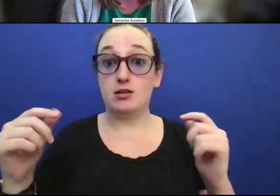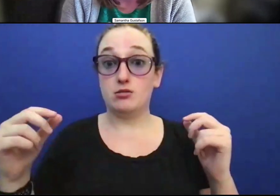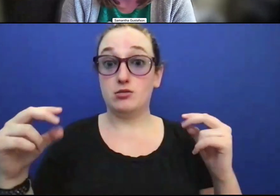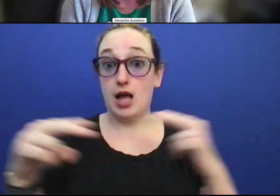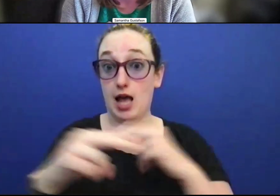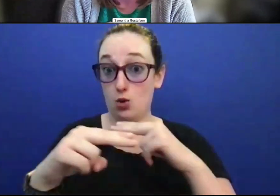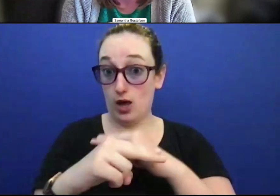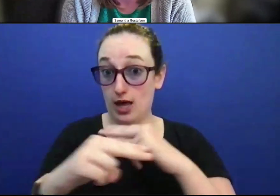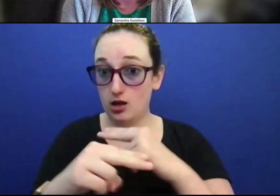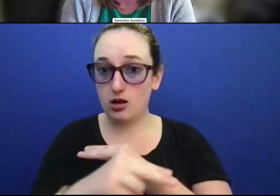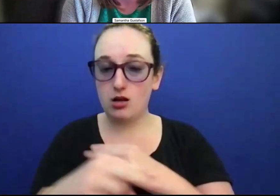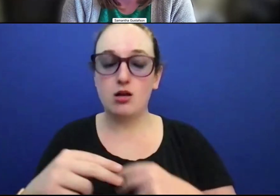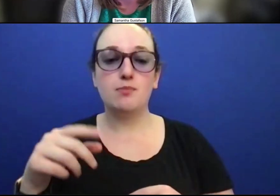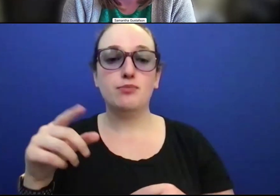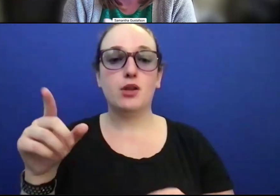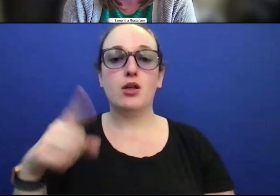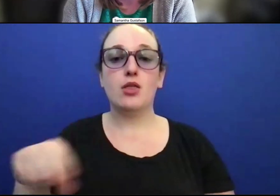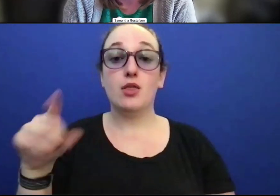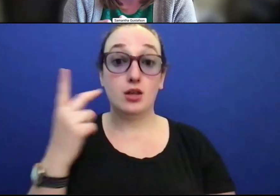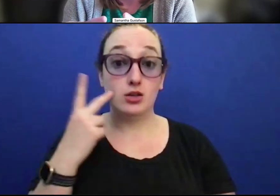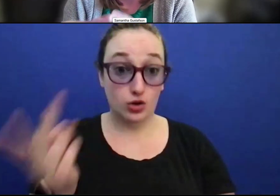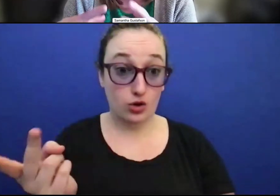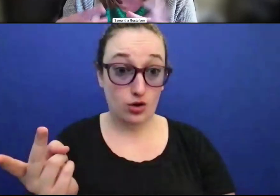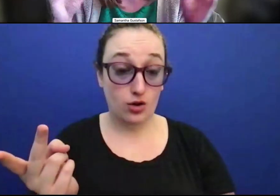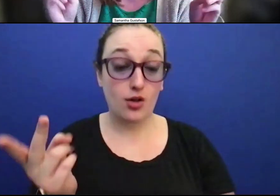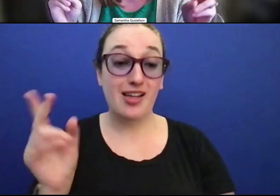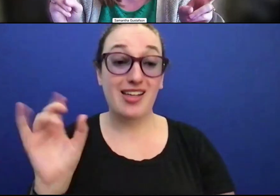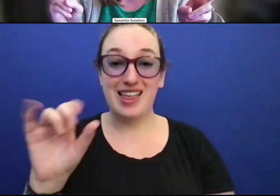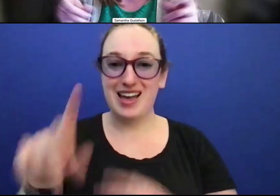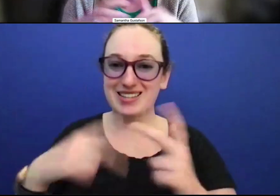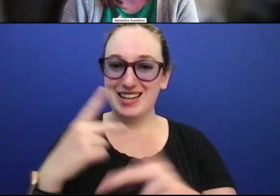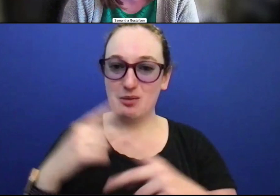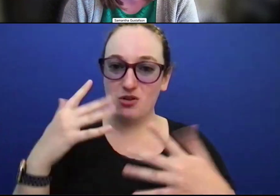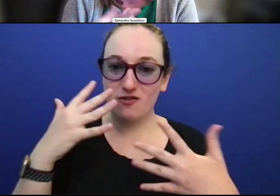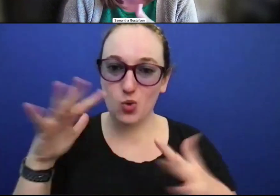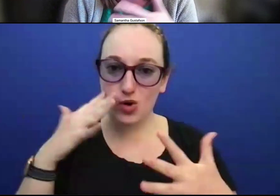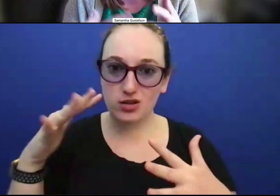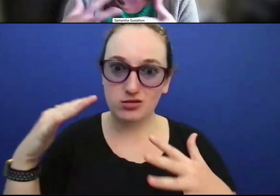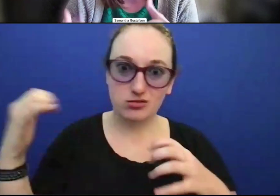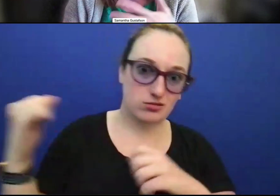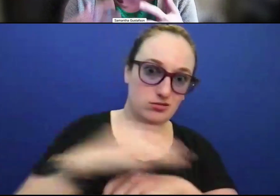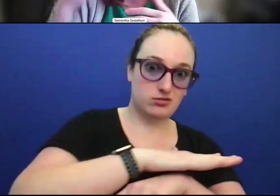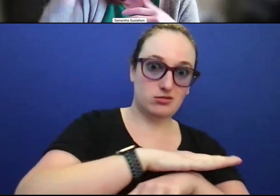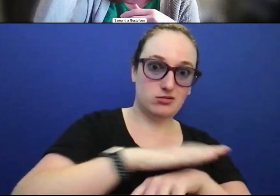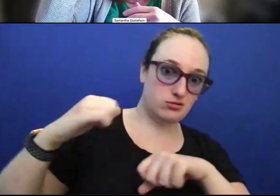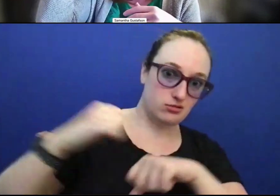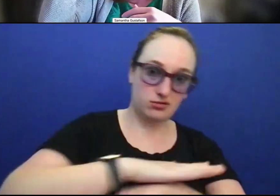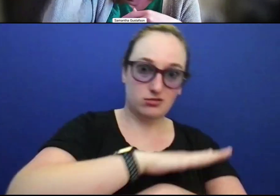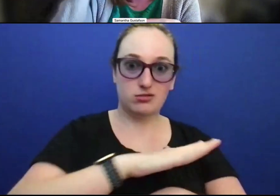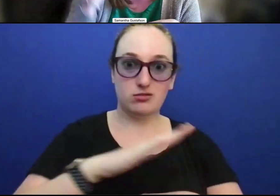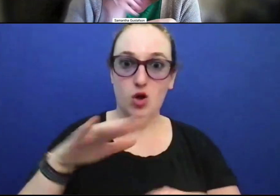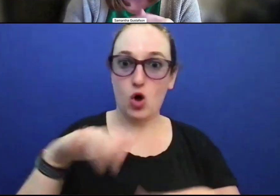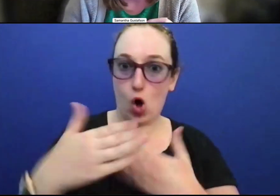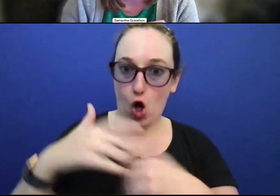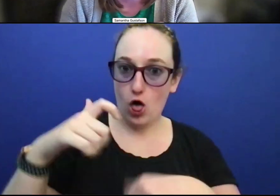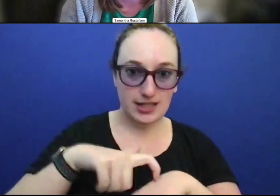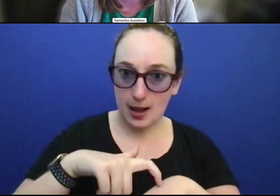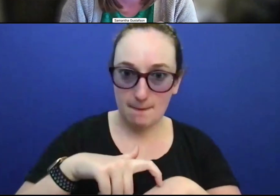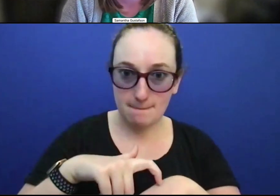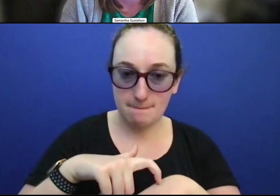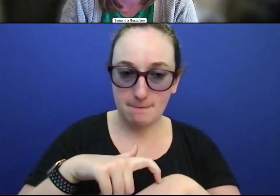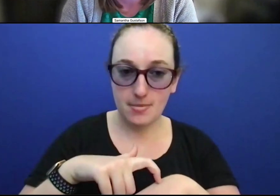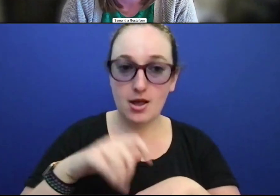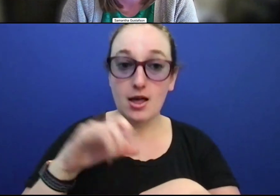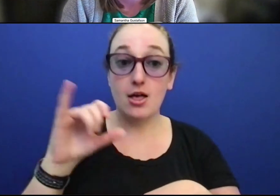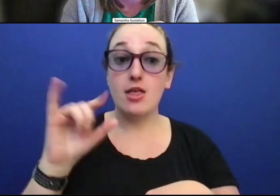systems. And they found that that type of noise pollution, where it's loud, continuous noise all the time, actually